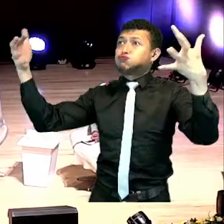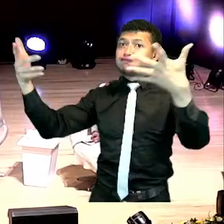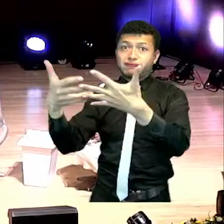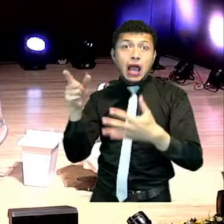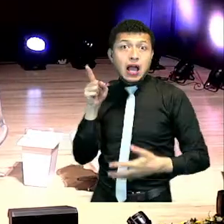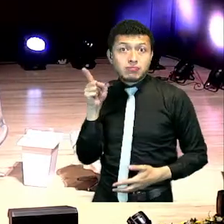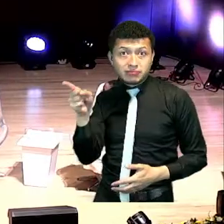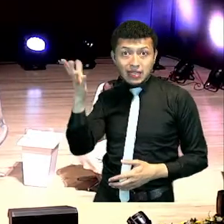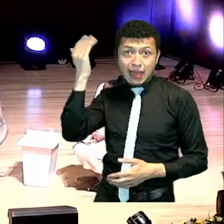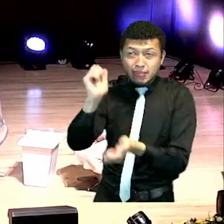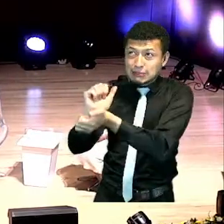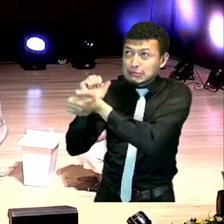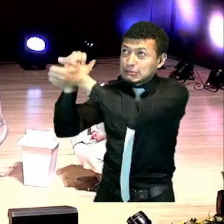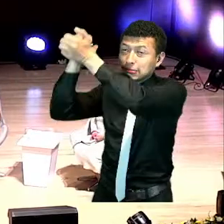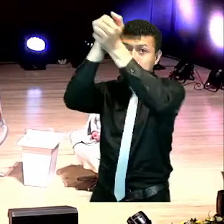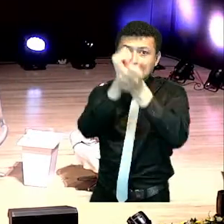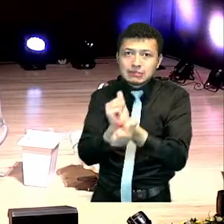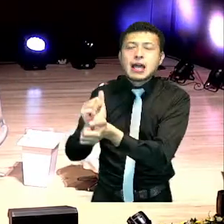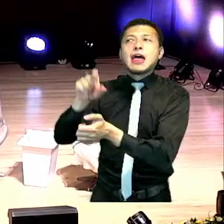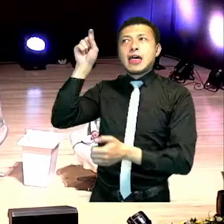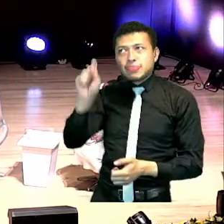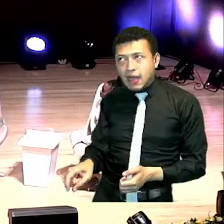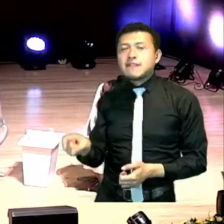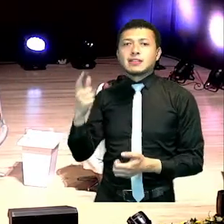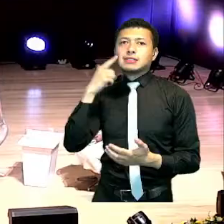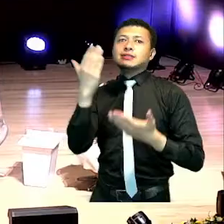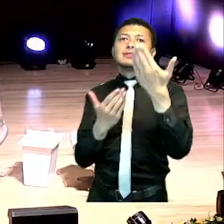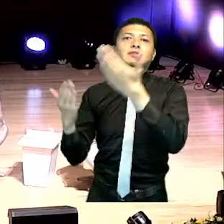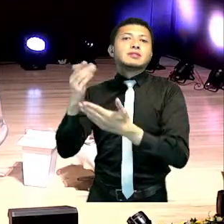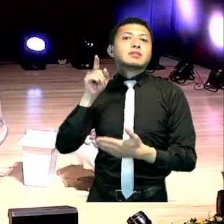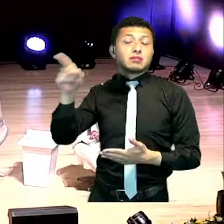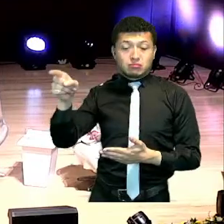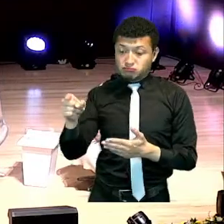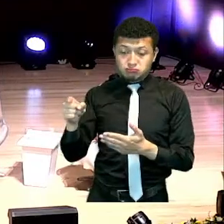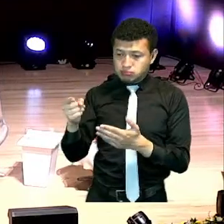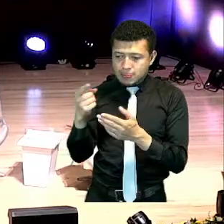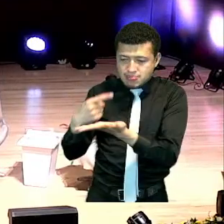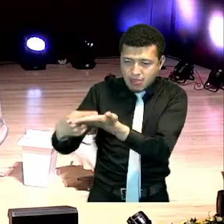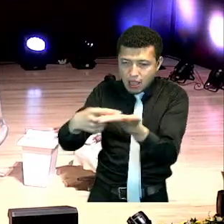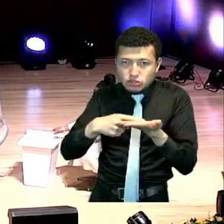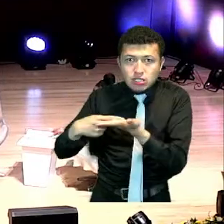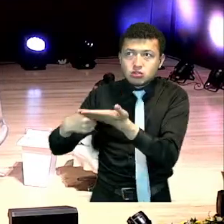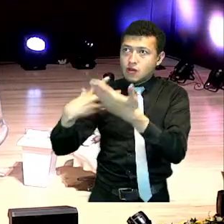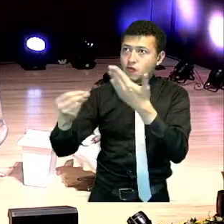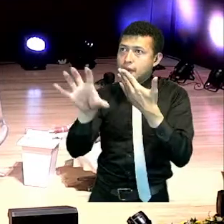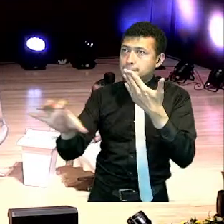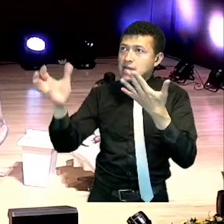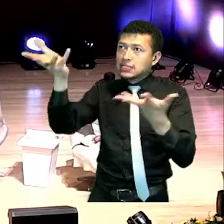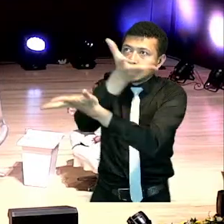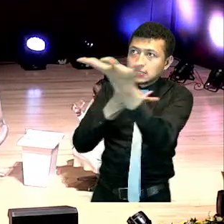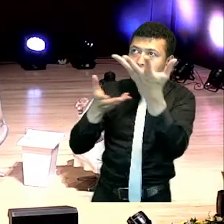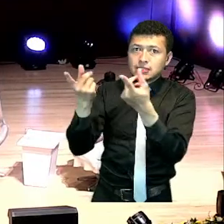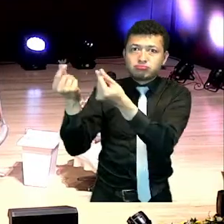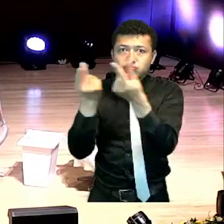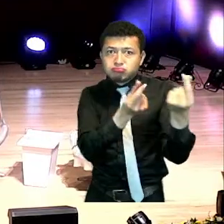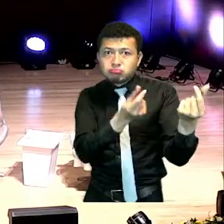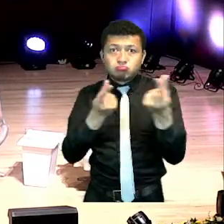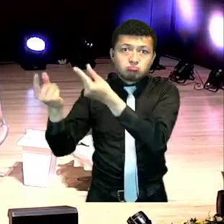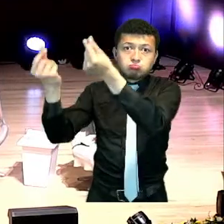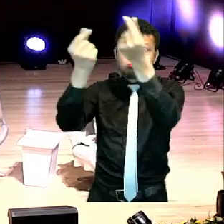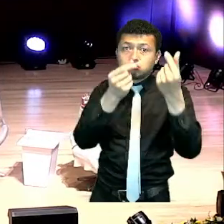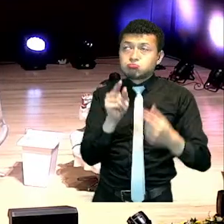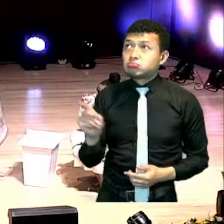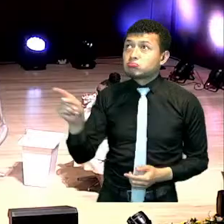descent couldn't be in that scenario where we had multilateral cooperation agreements. We had no presence